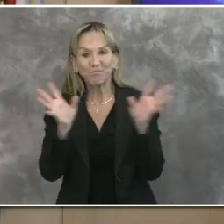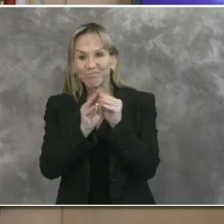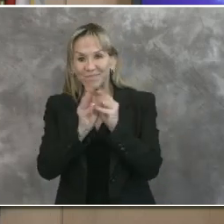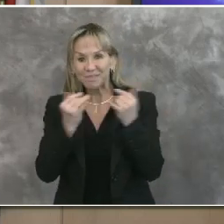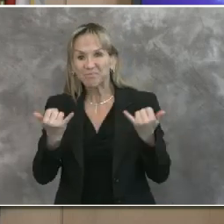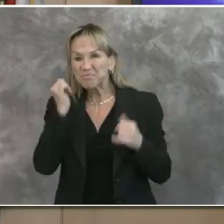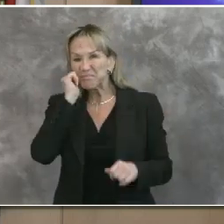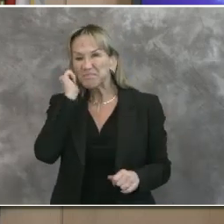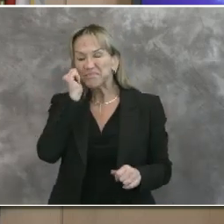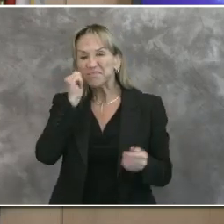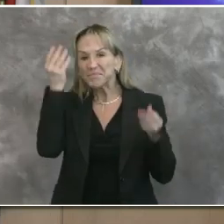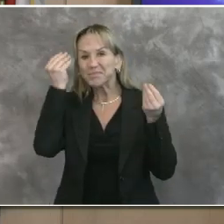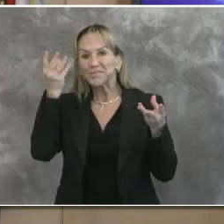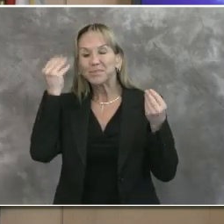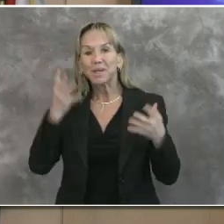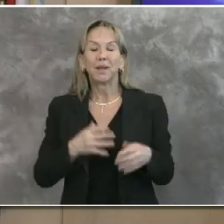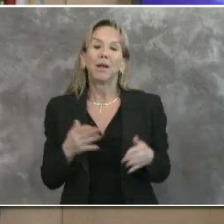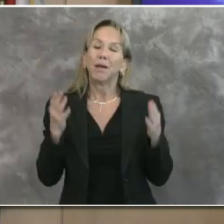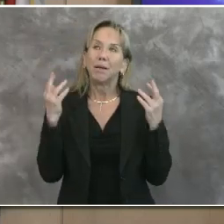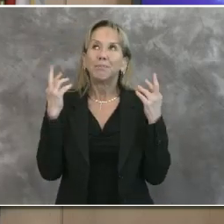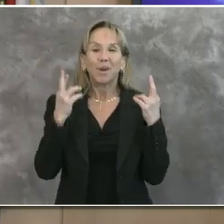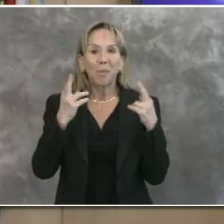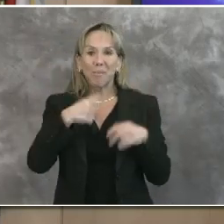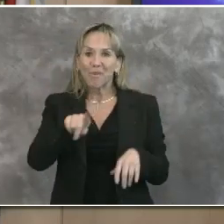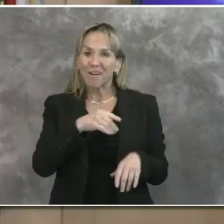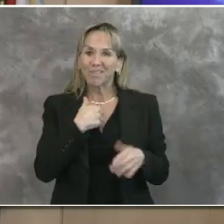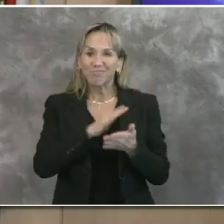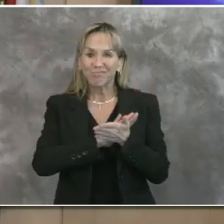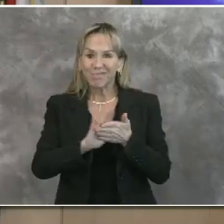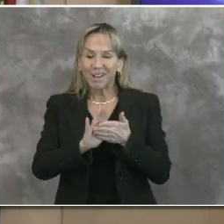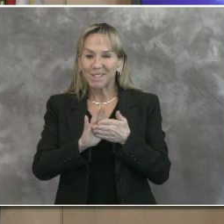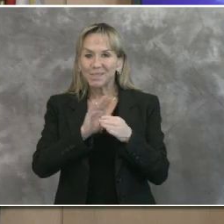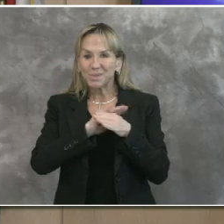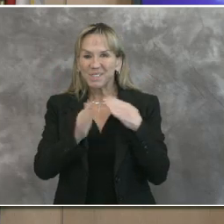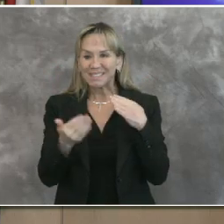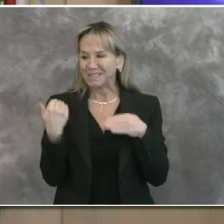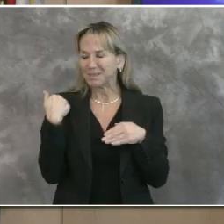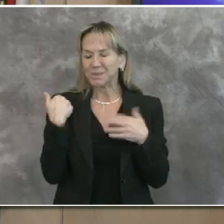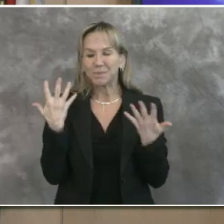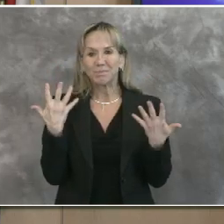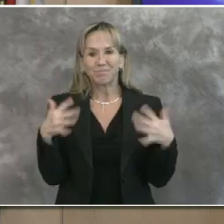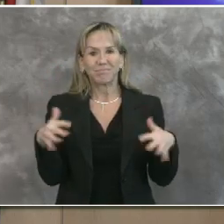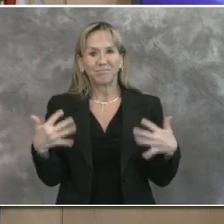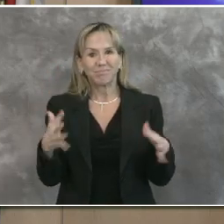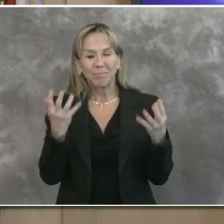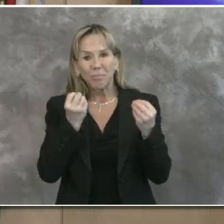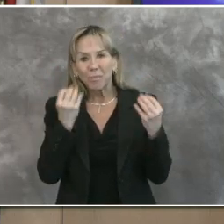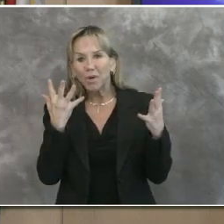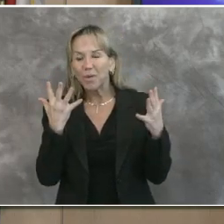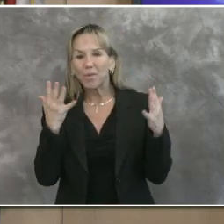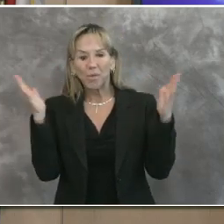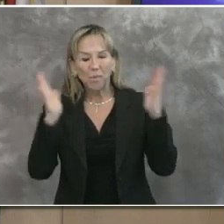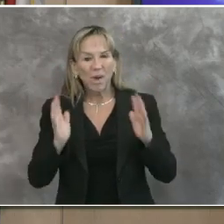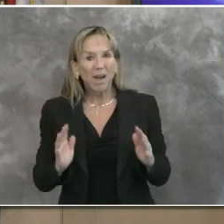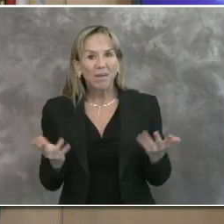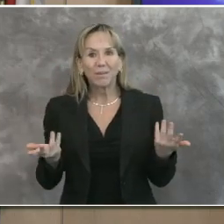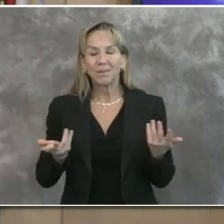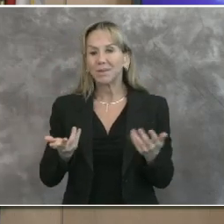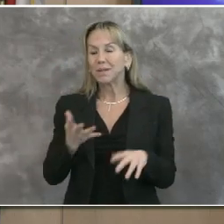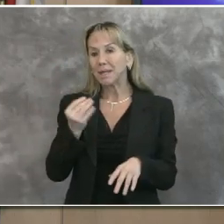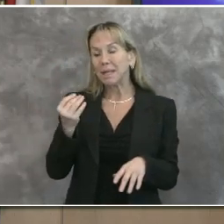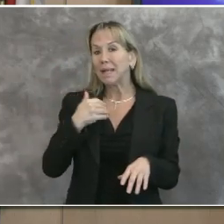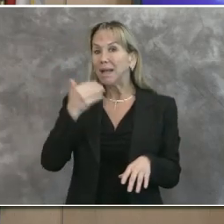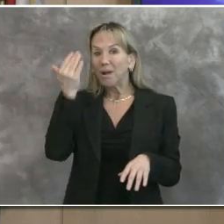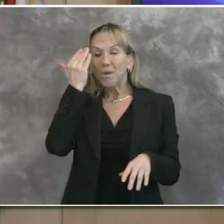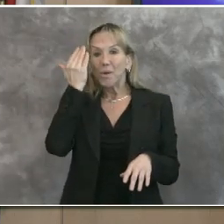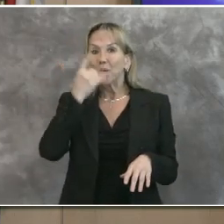briefing. I hope everyone had a nice weekend. Obviously, it was beautiful weather, and we're dealing with some constraints, obviously, but I